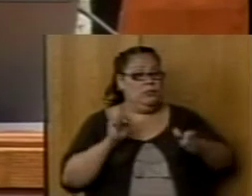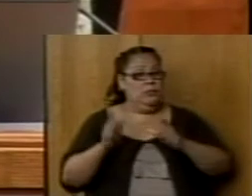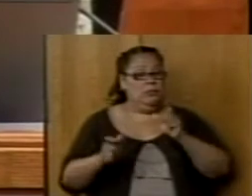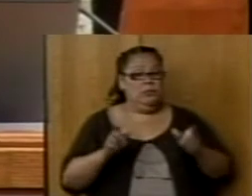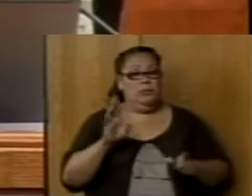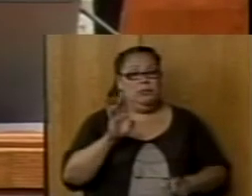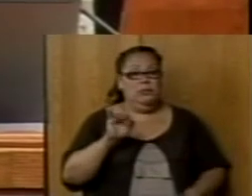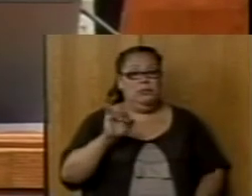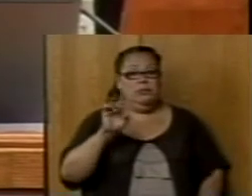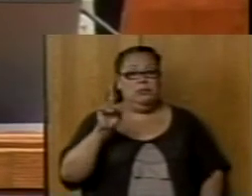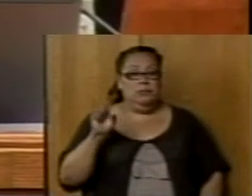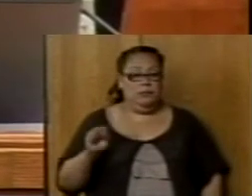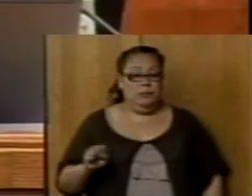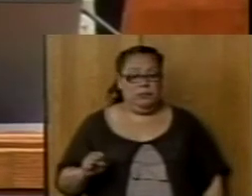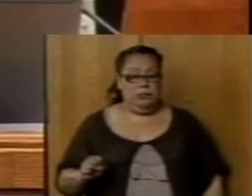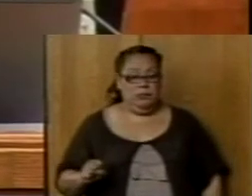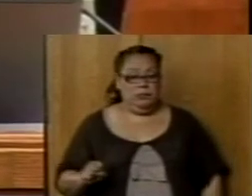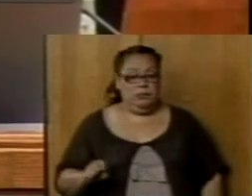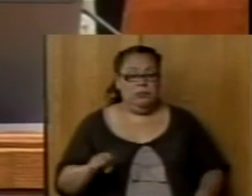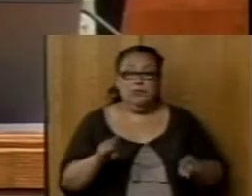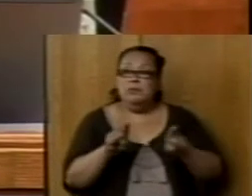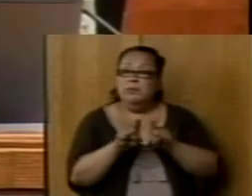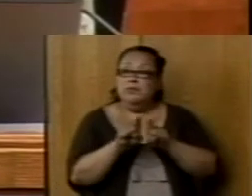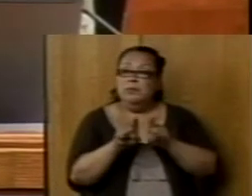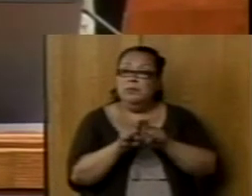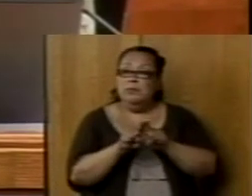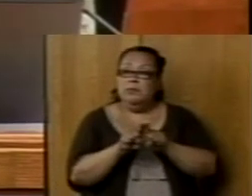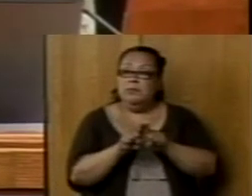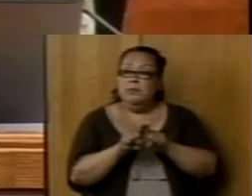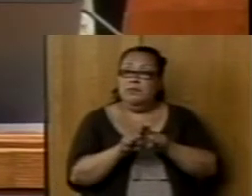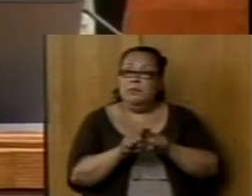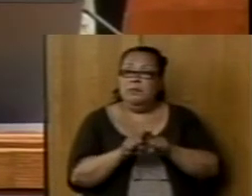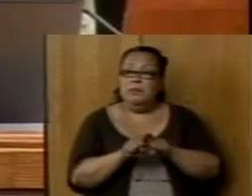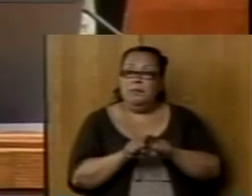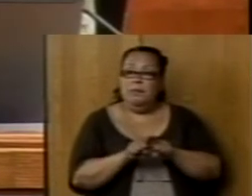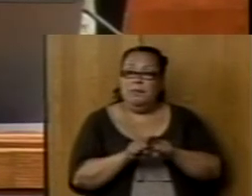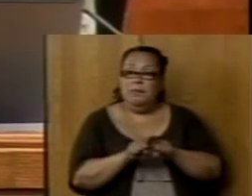their bids. And then also,